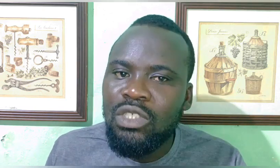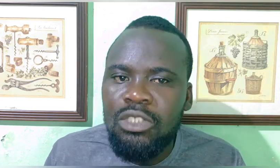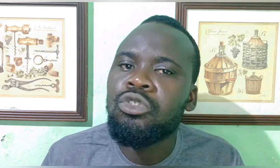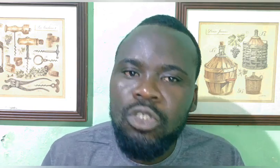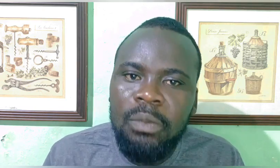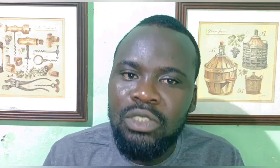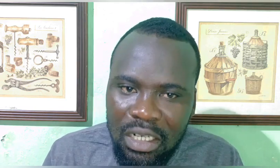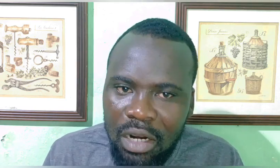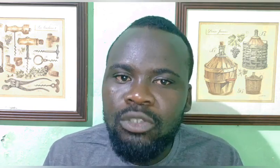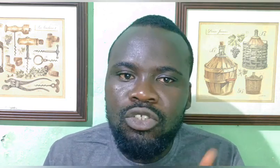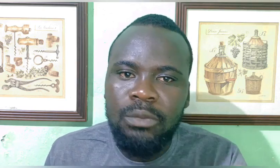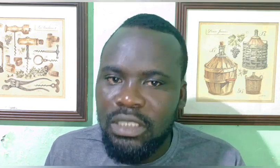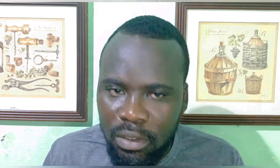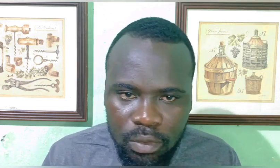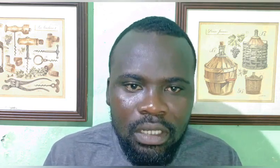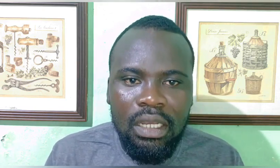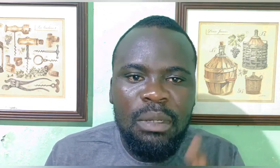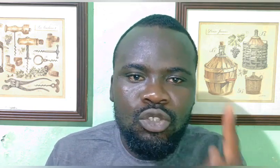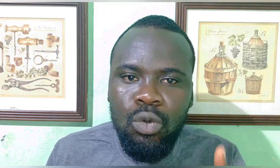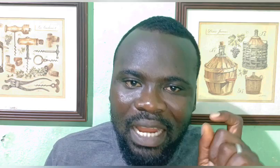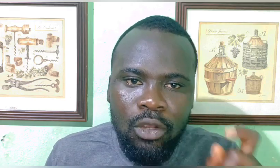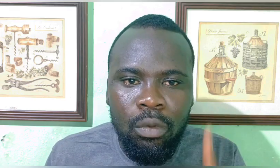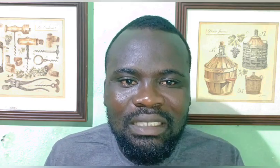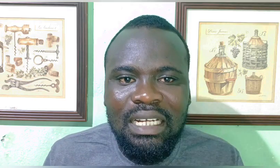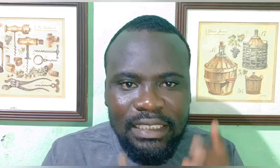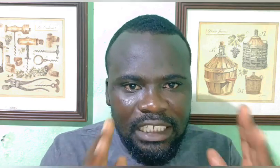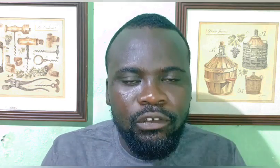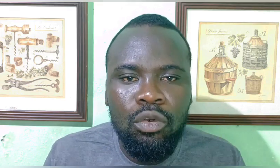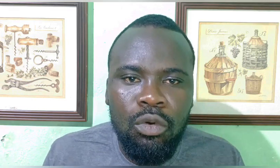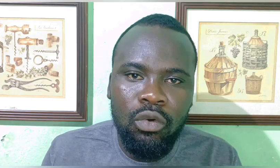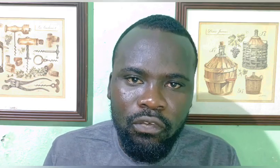strategy is unsubscribe to channel. Now subscribe to channel. Make sure like, comment, and share it more often.